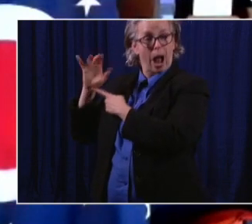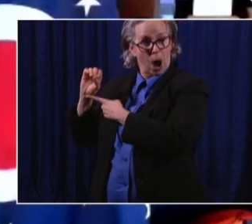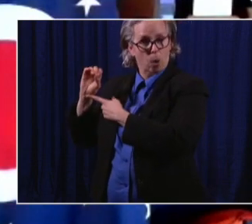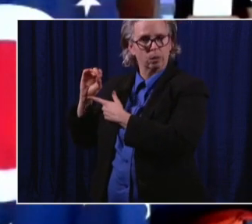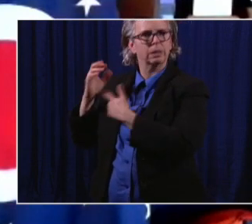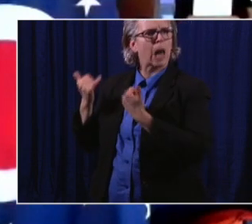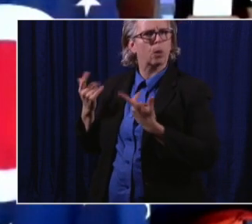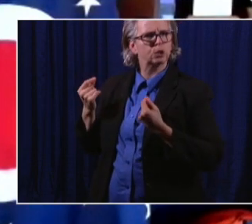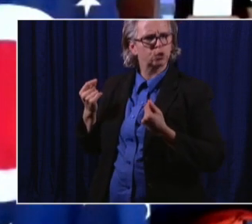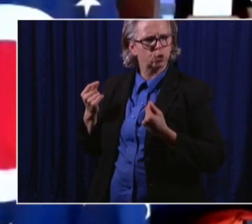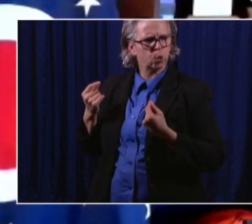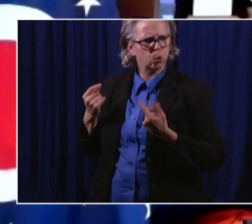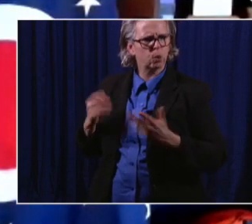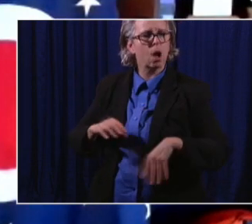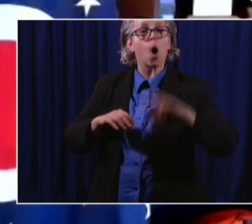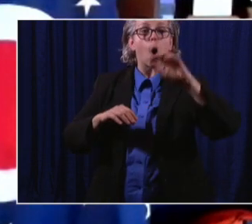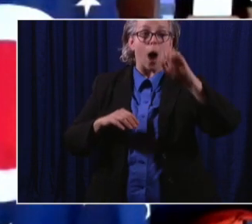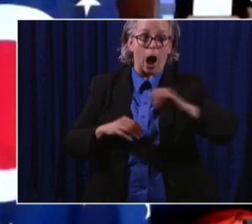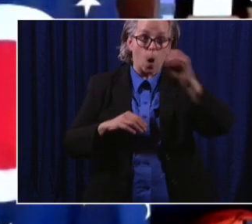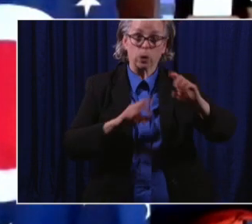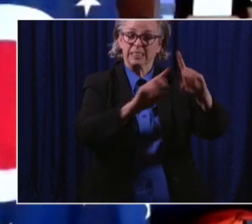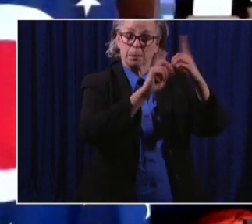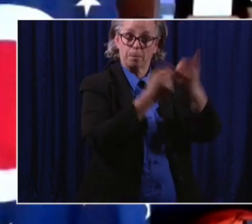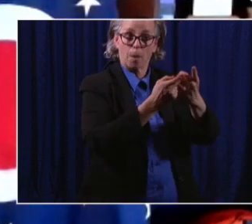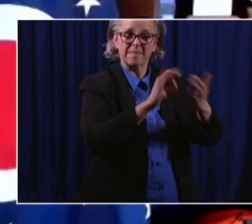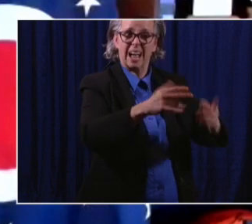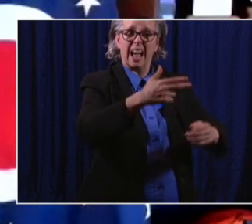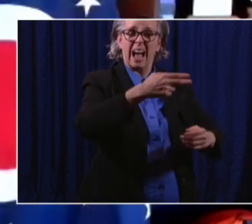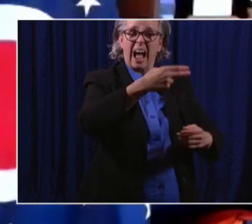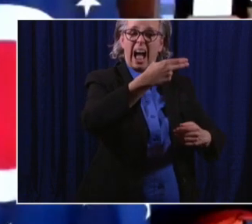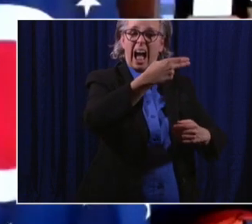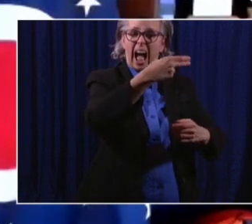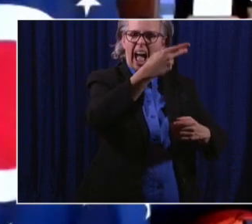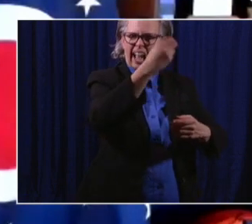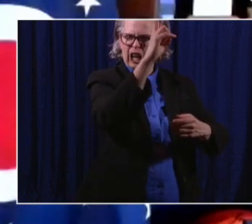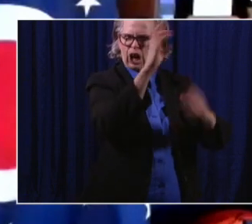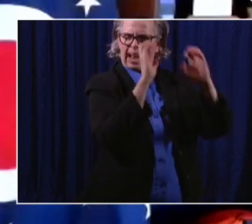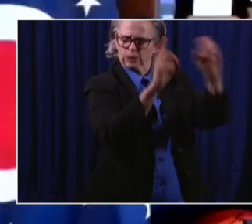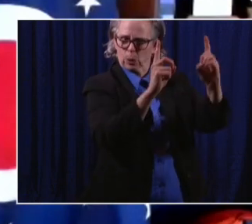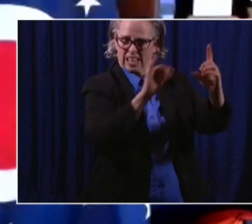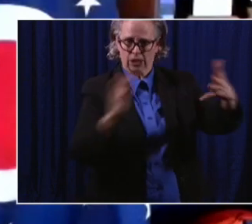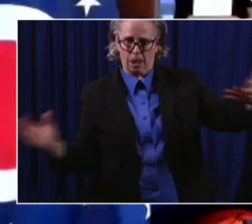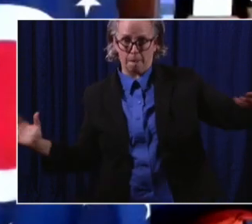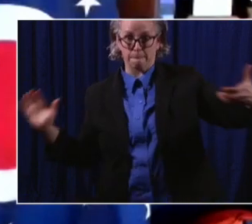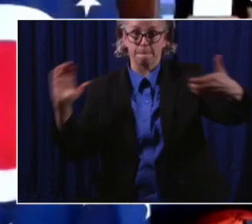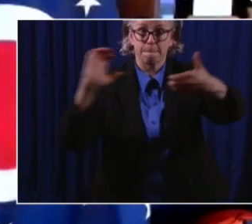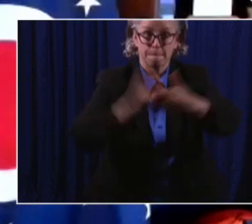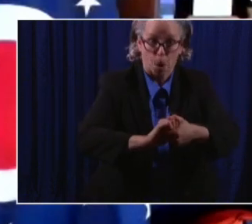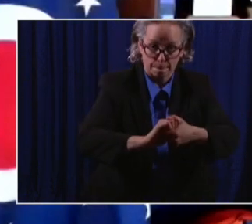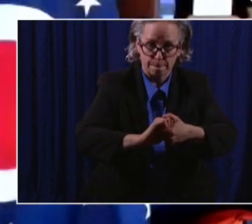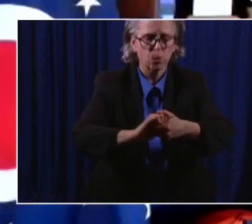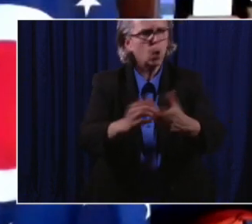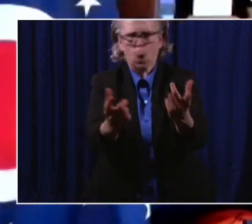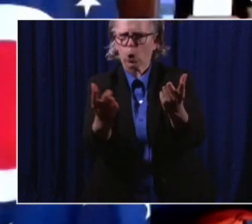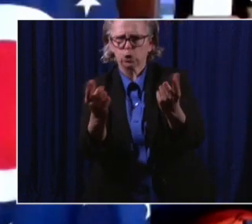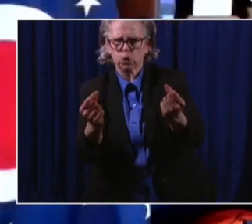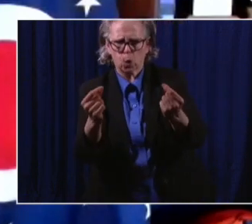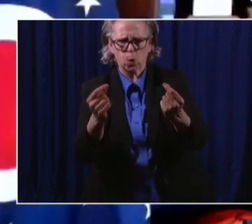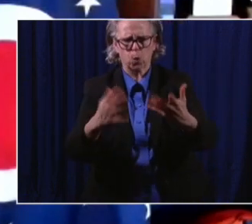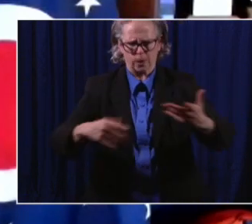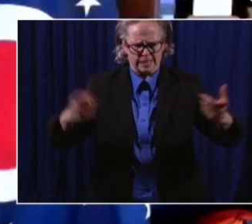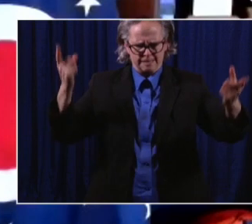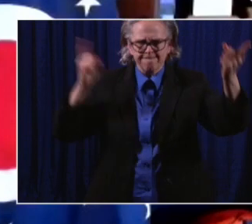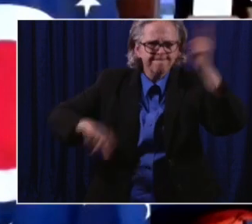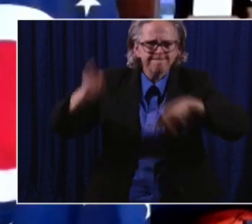Ohio Department of Higher Education and the Inter-University Council, who was just instrumental in this, at looking how